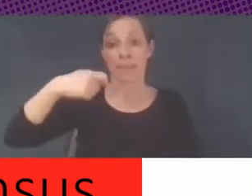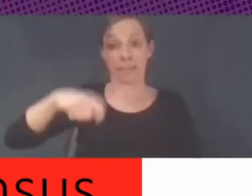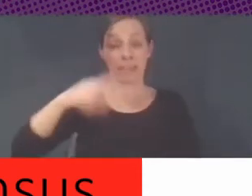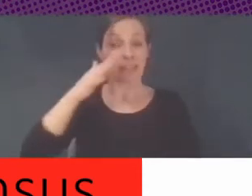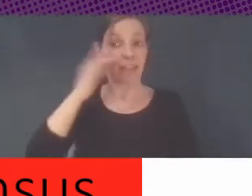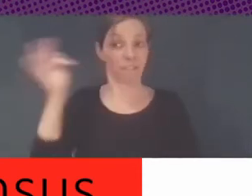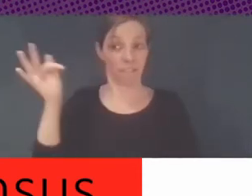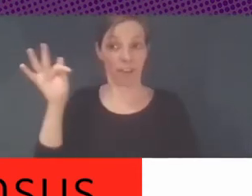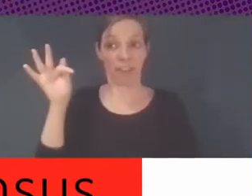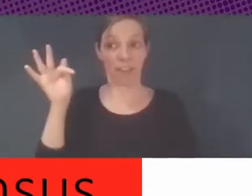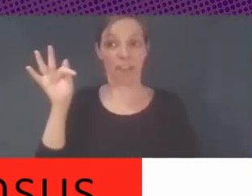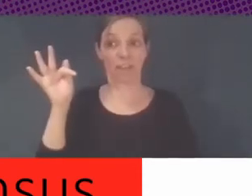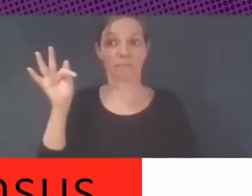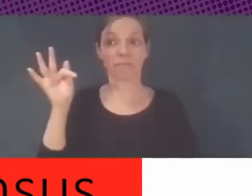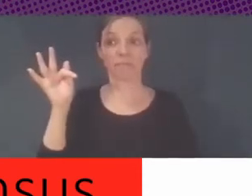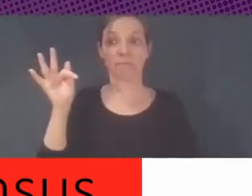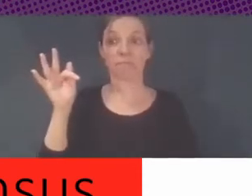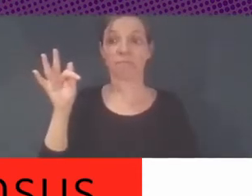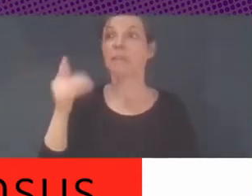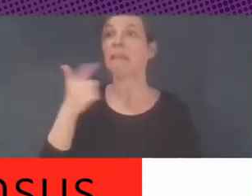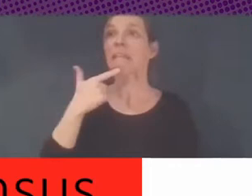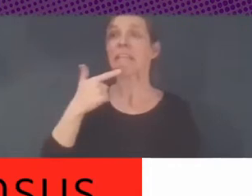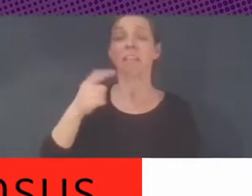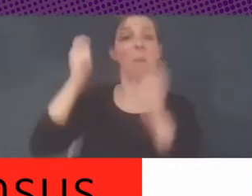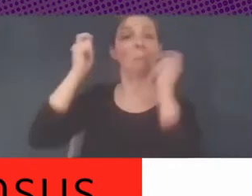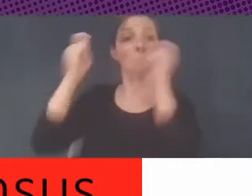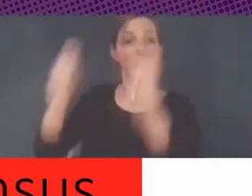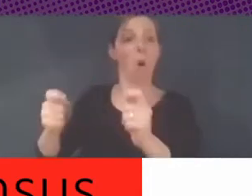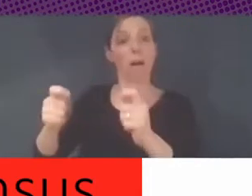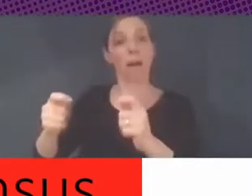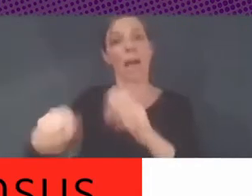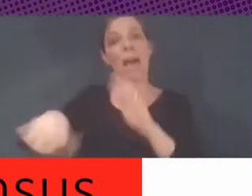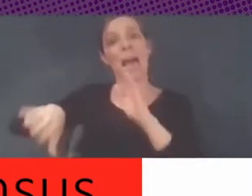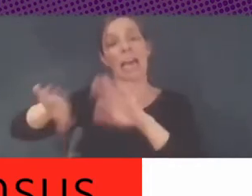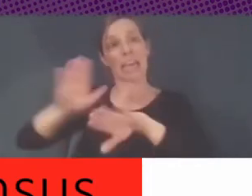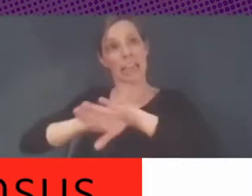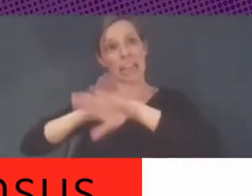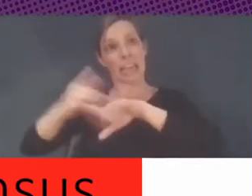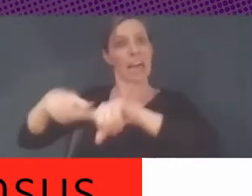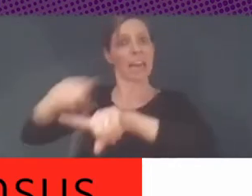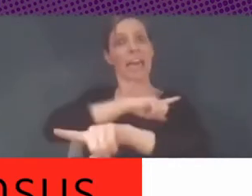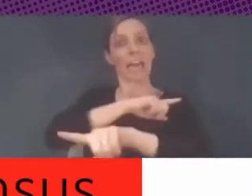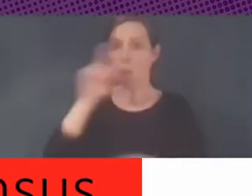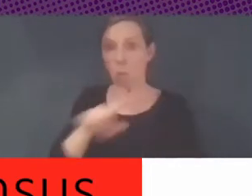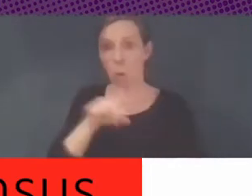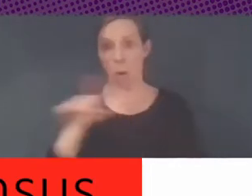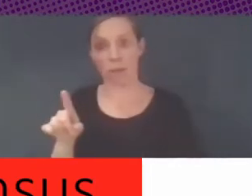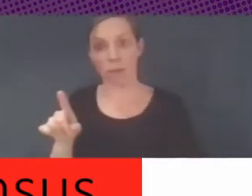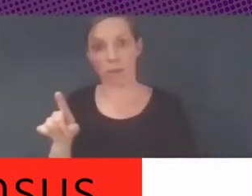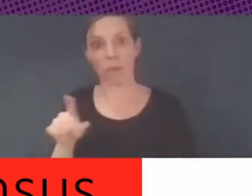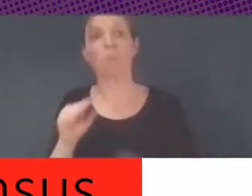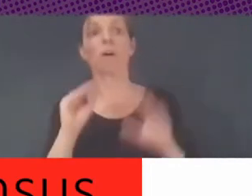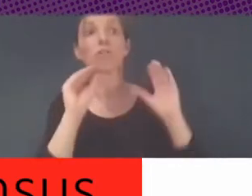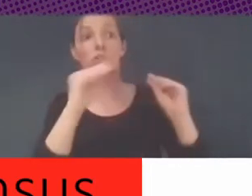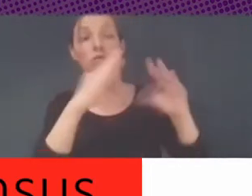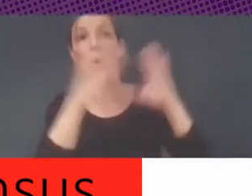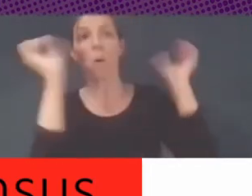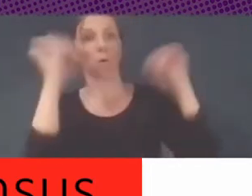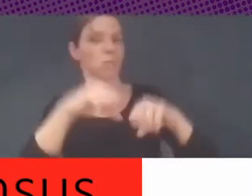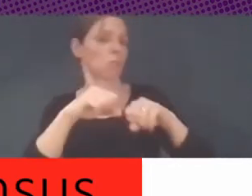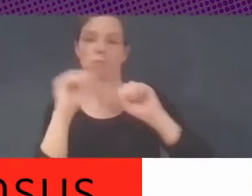rejected the Washington consensus arguing that this push for privatization